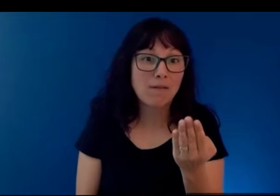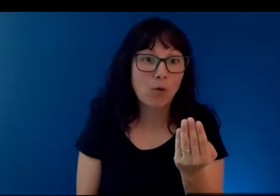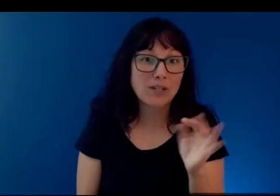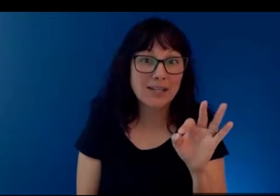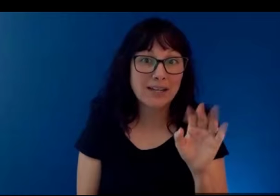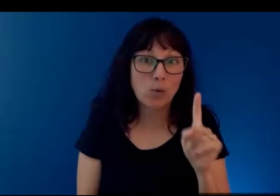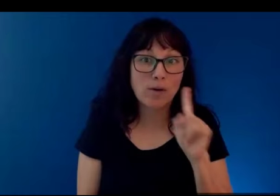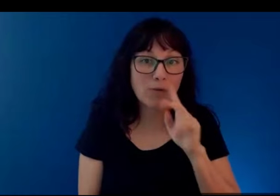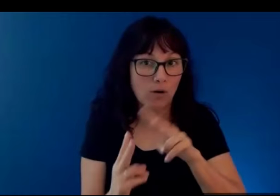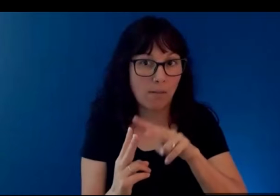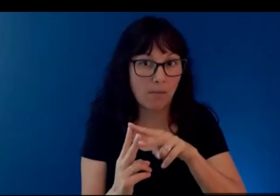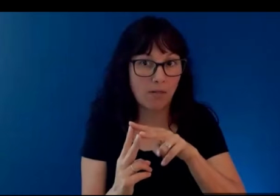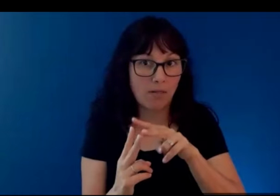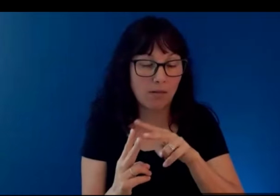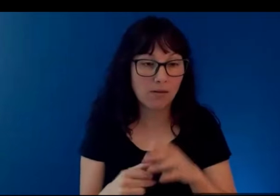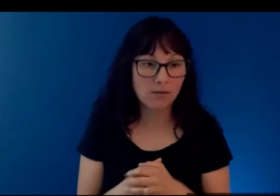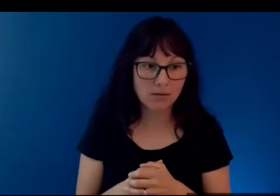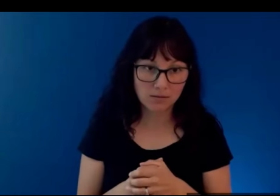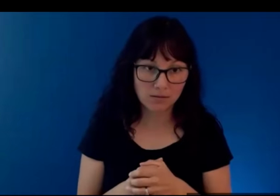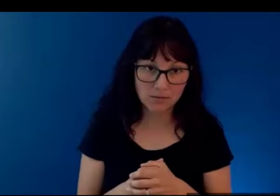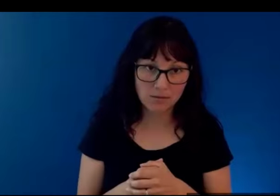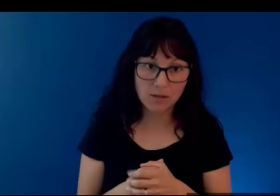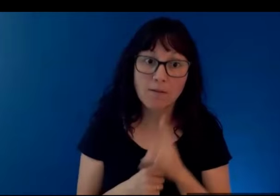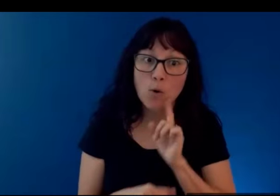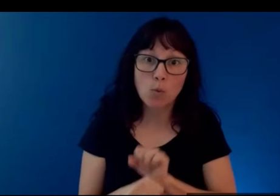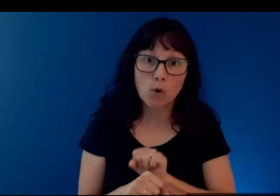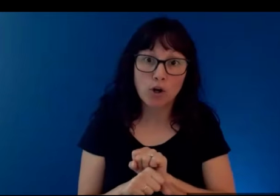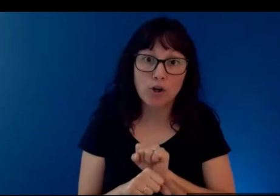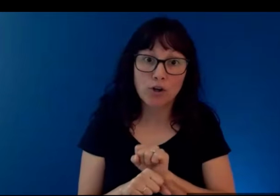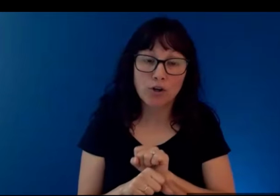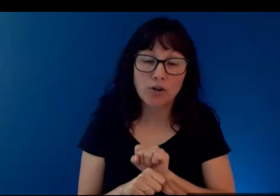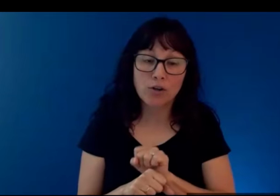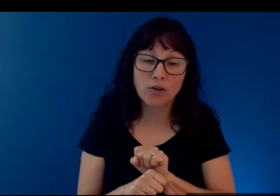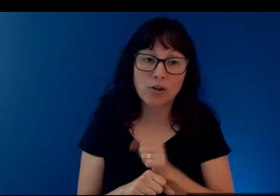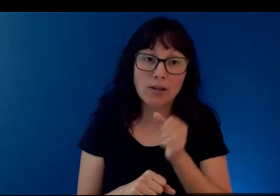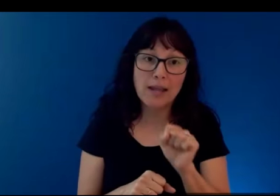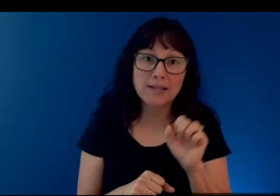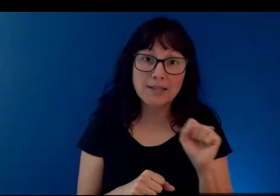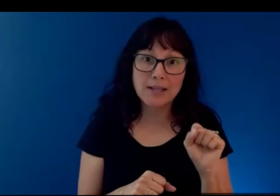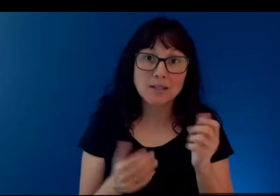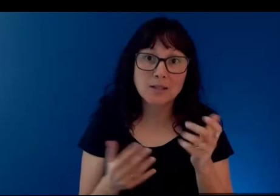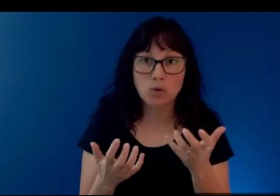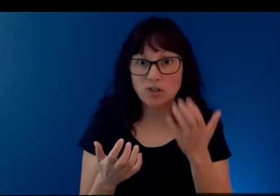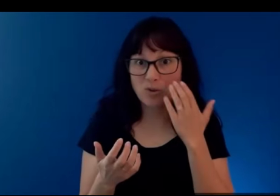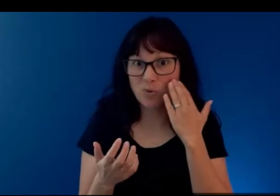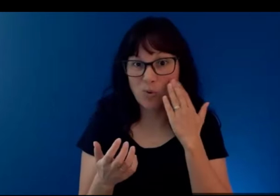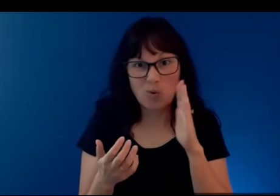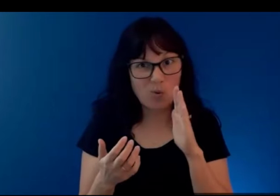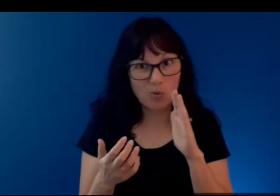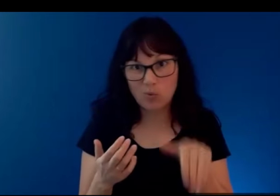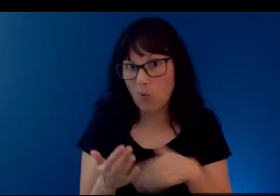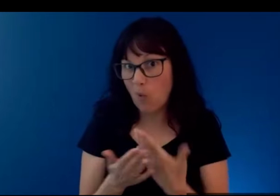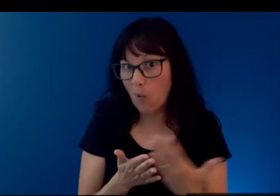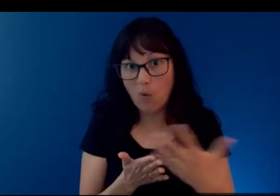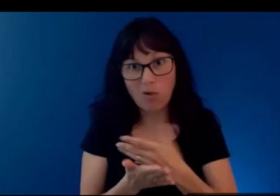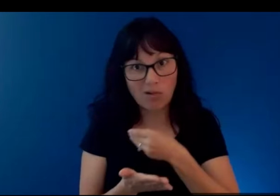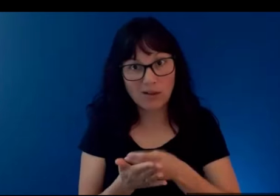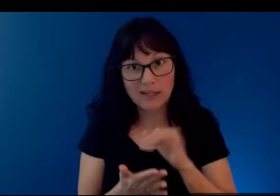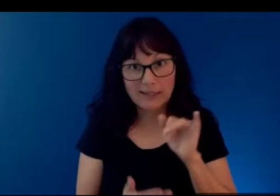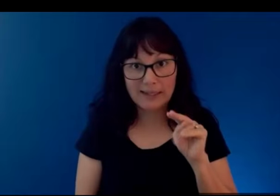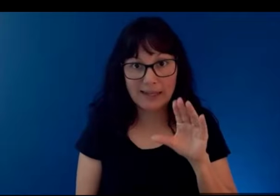a couple. When it comes to working, Social Security wants to know all the income coming